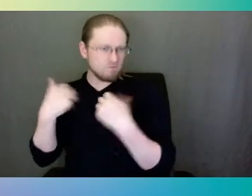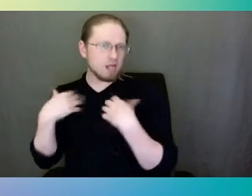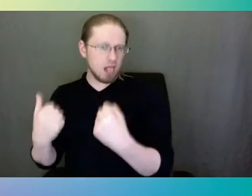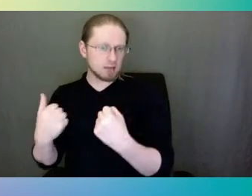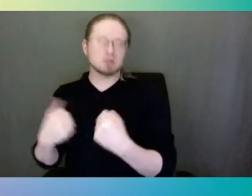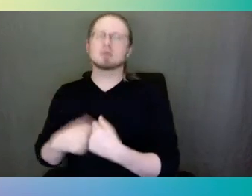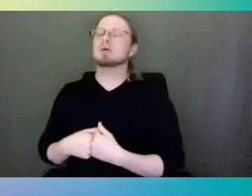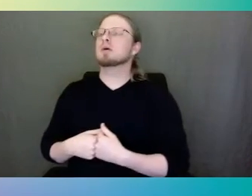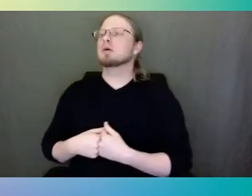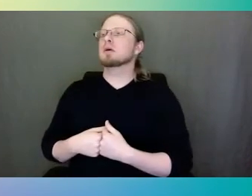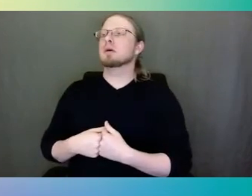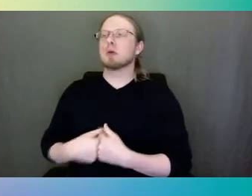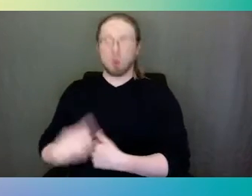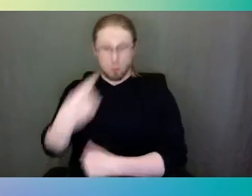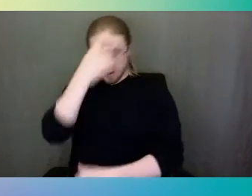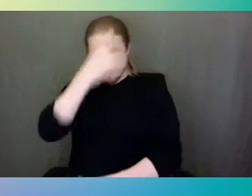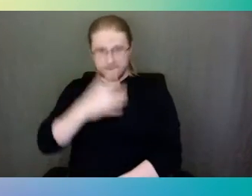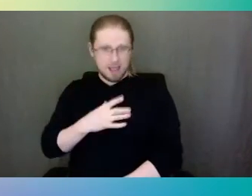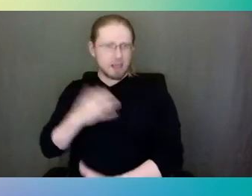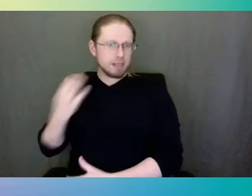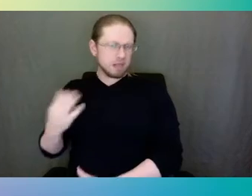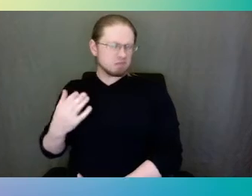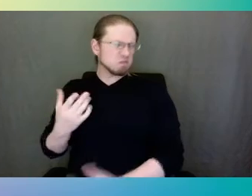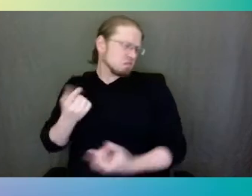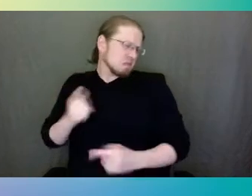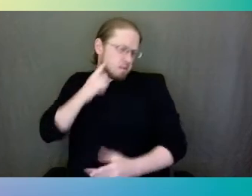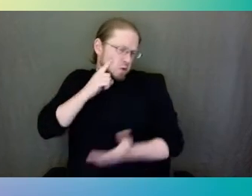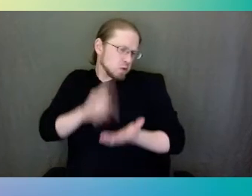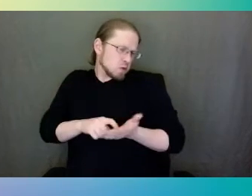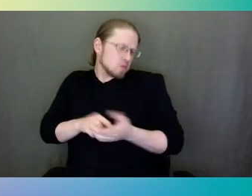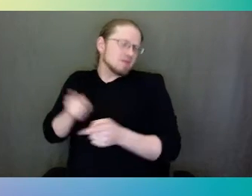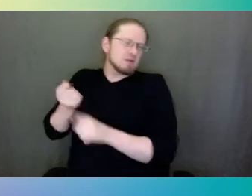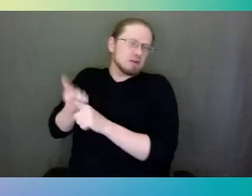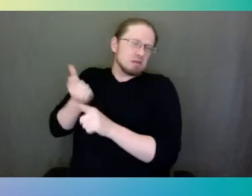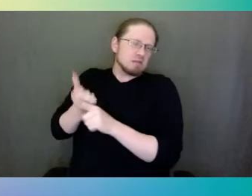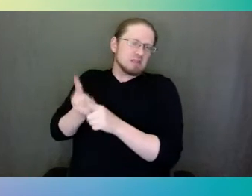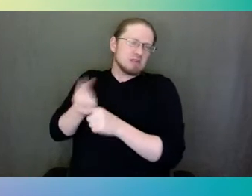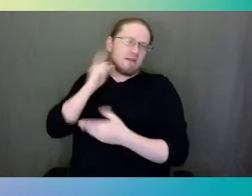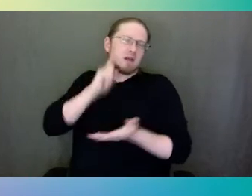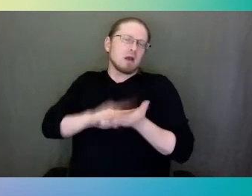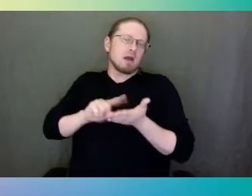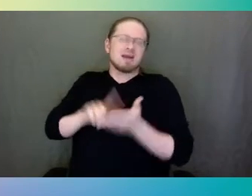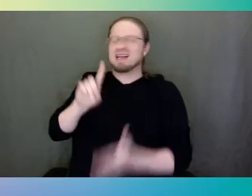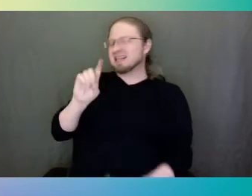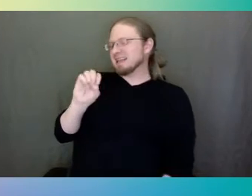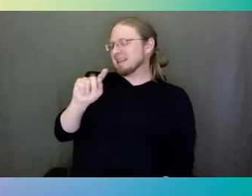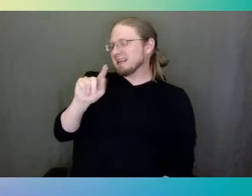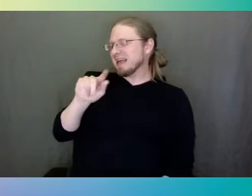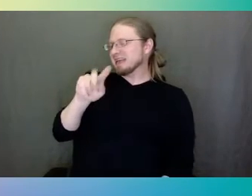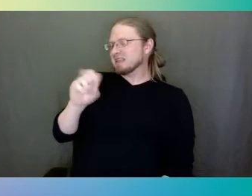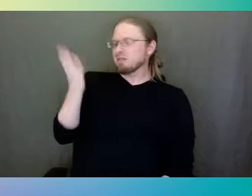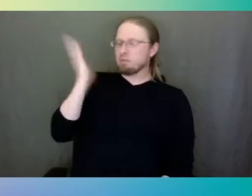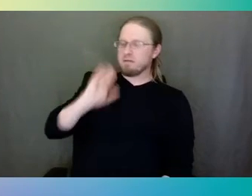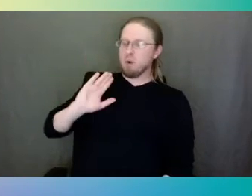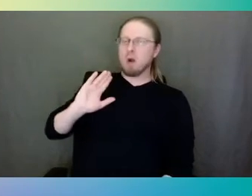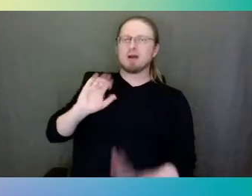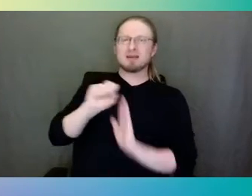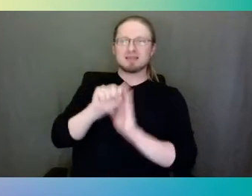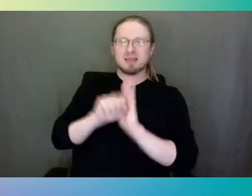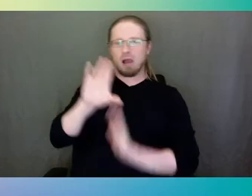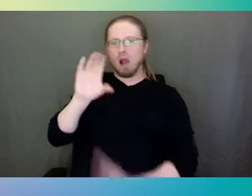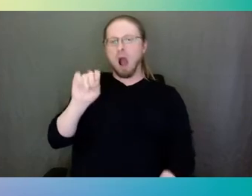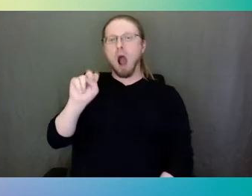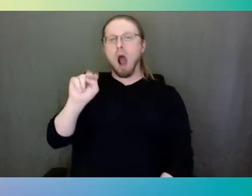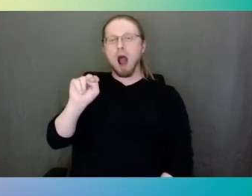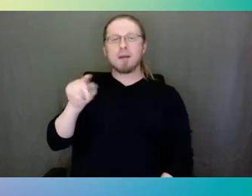that happened to notice. He had been a detective in Connecticut beforehand, and his specialty was that he obsessed about men